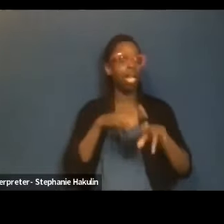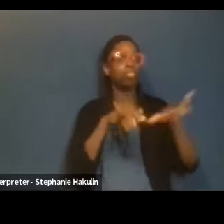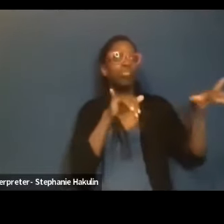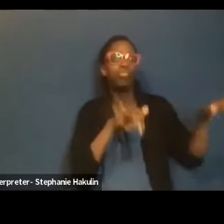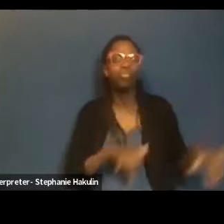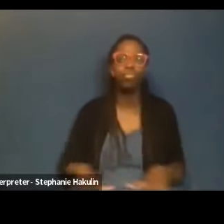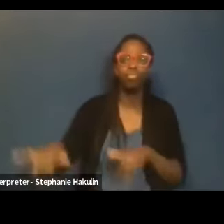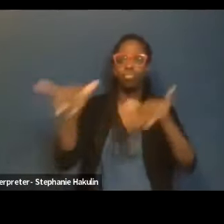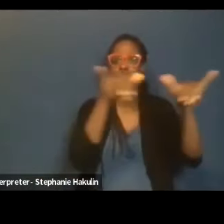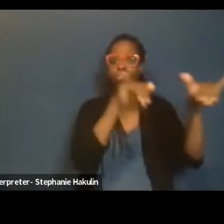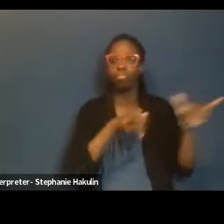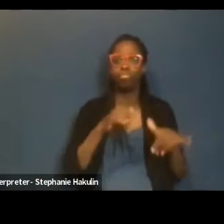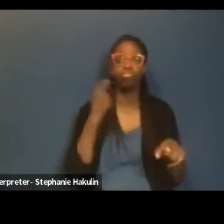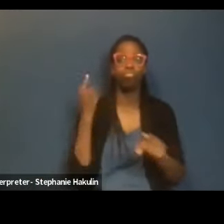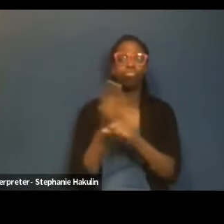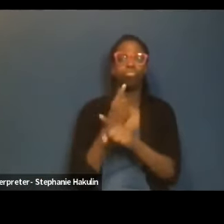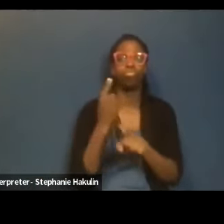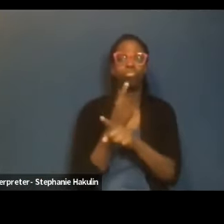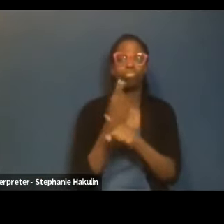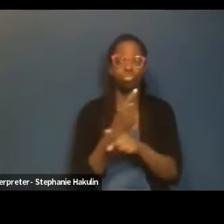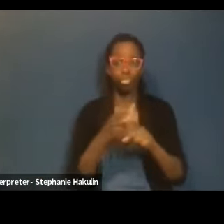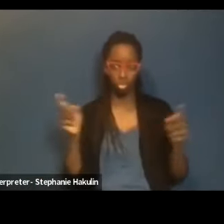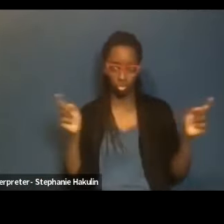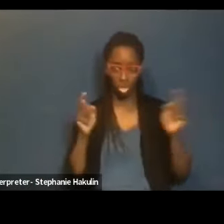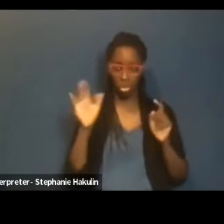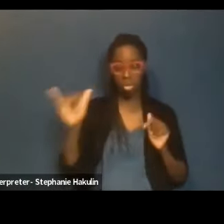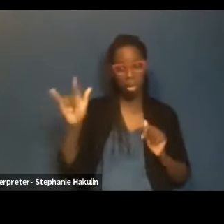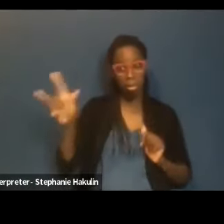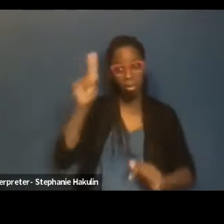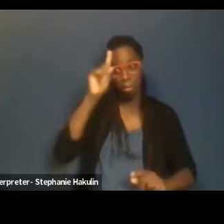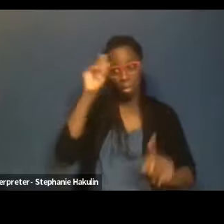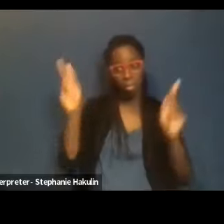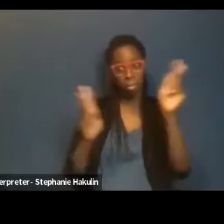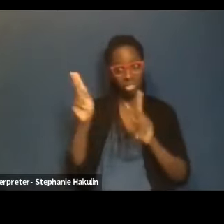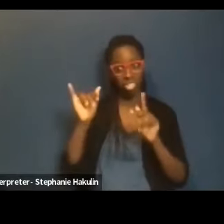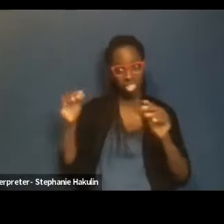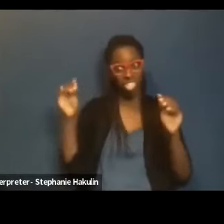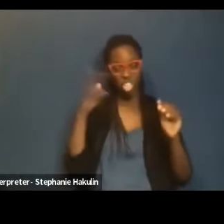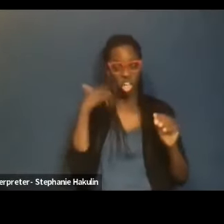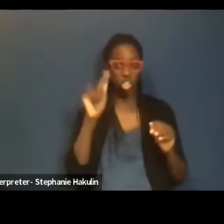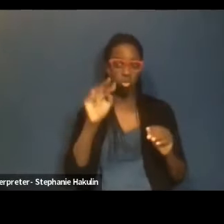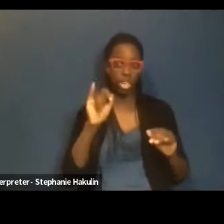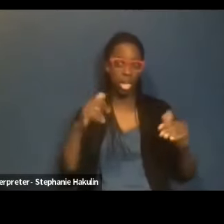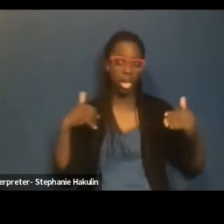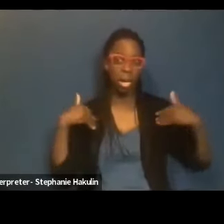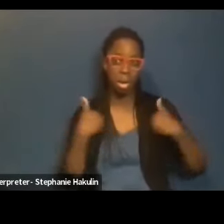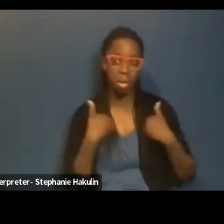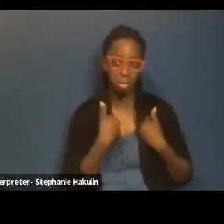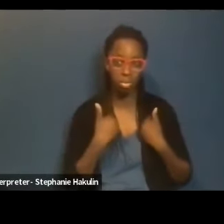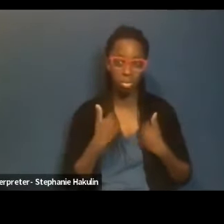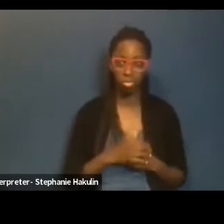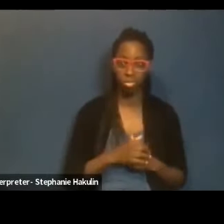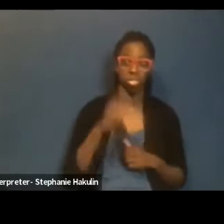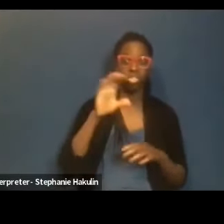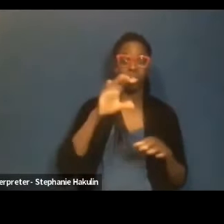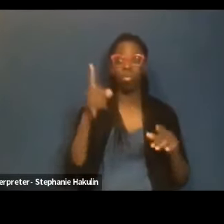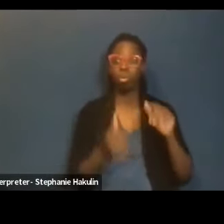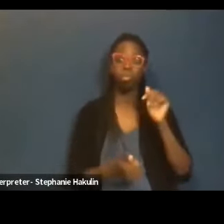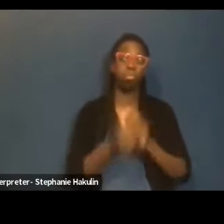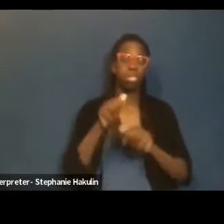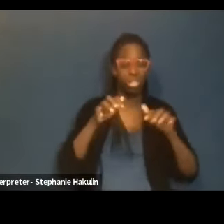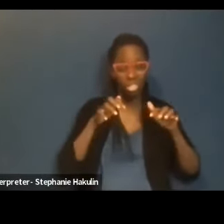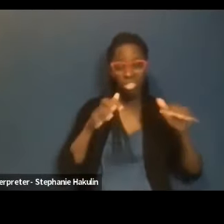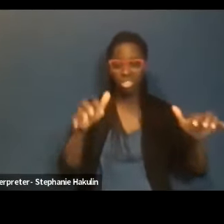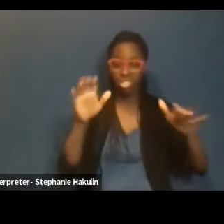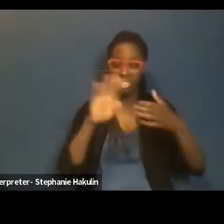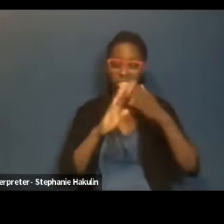are seen as animals. Welcome to Chicago, one of the most diverse cities in America. Today, you will leave your nice white northern neighborhood and